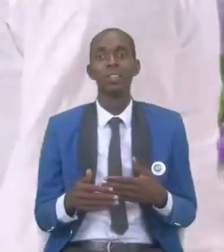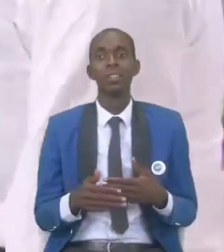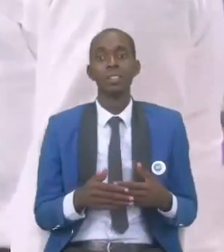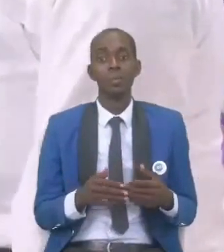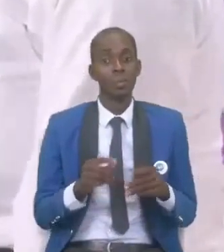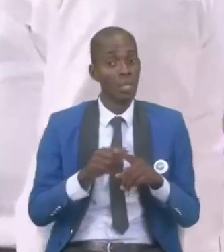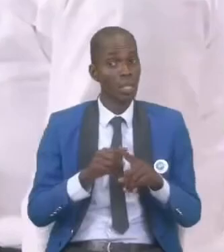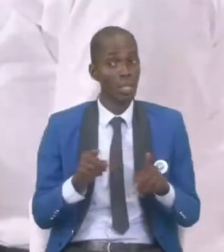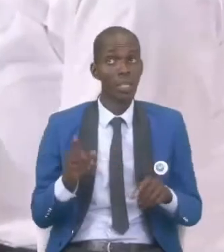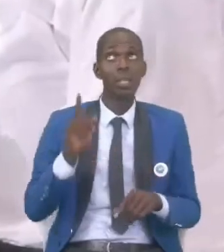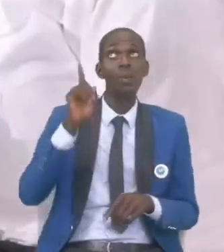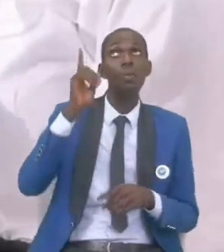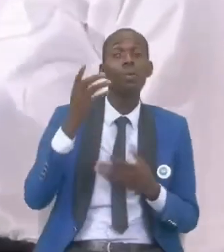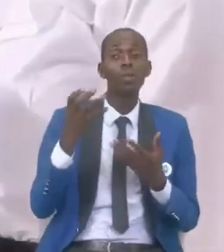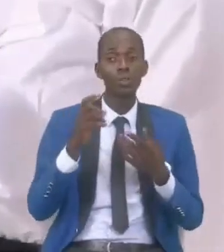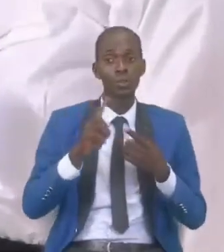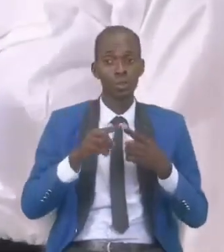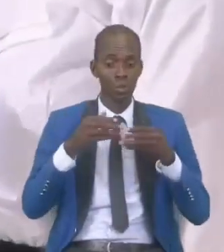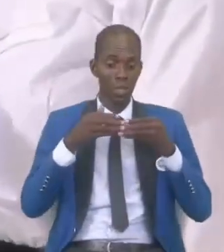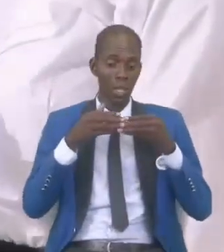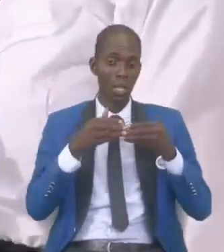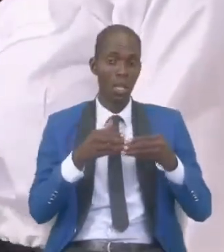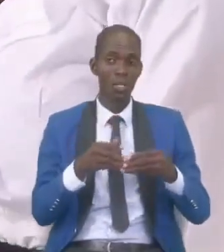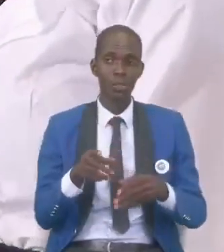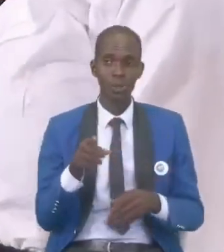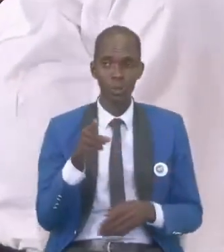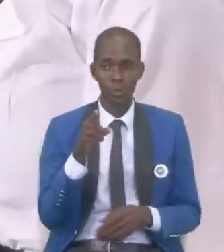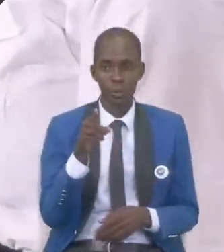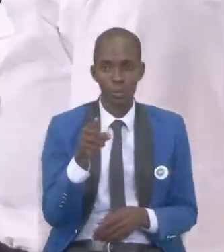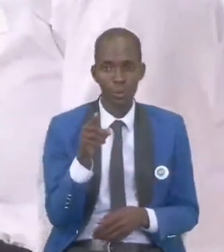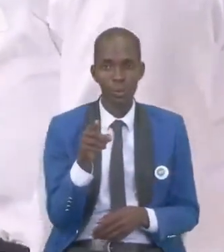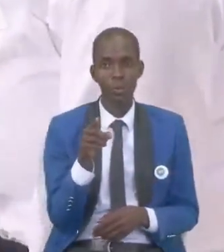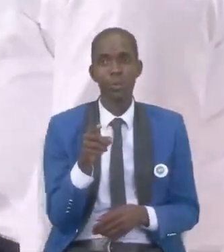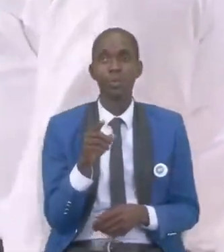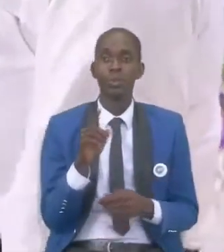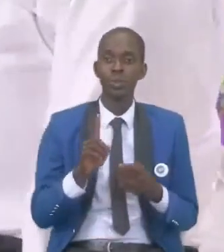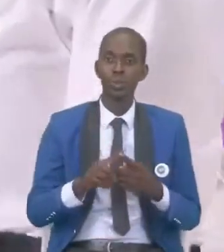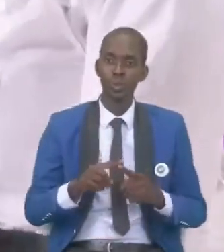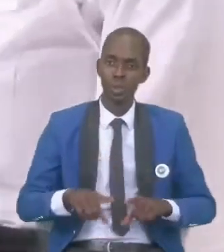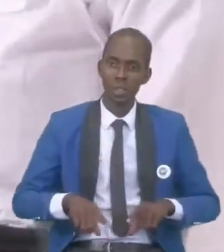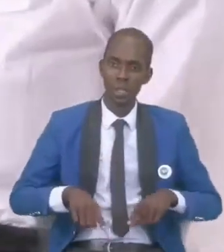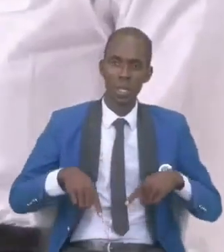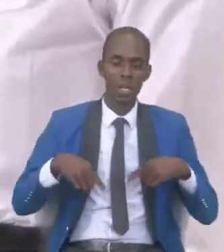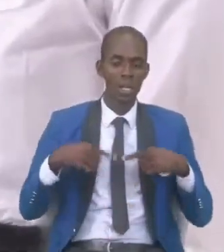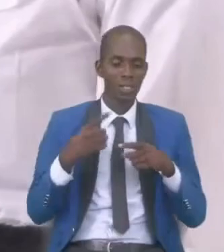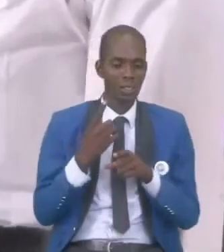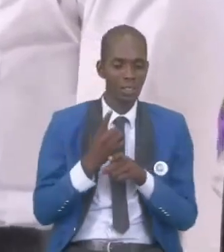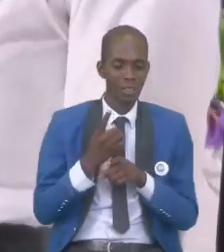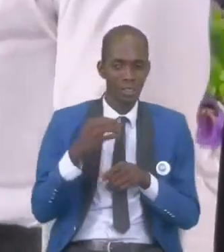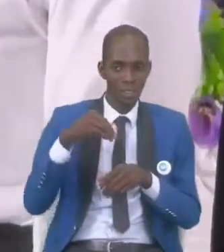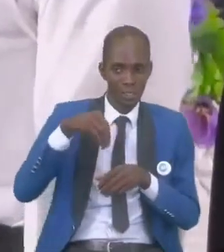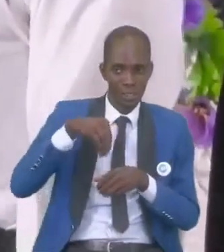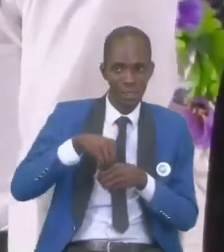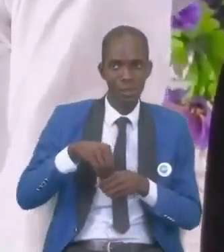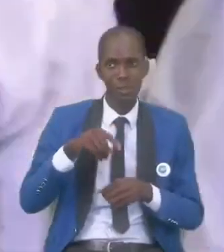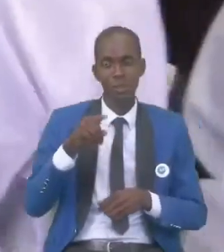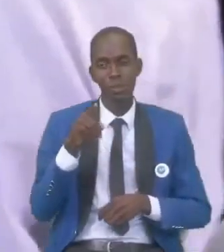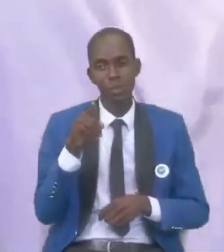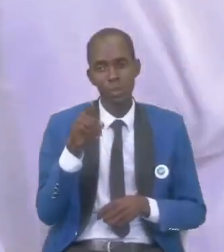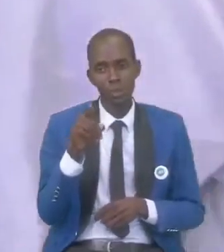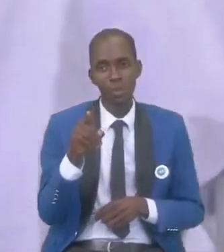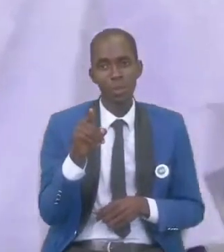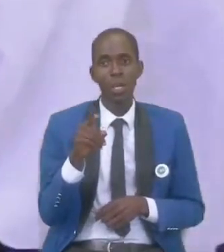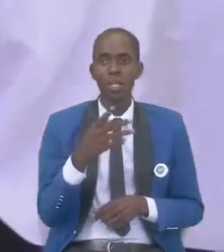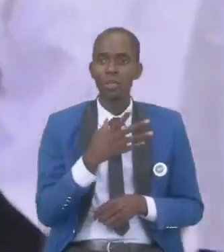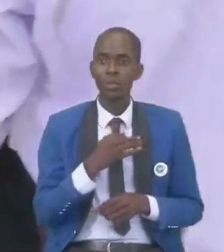But he wants to guide you, to live right inside you,